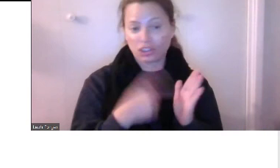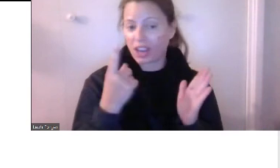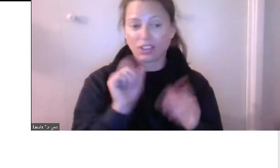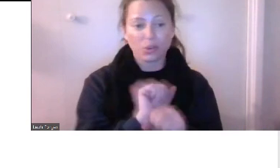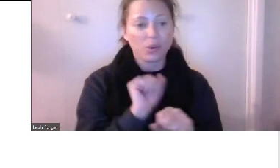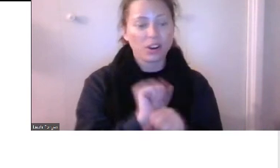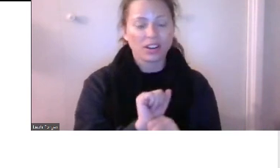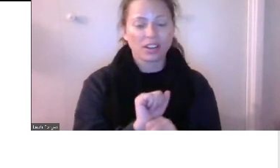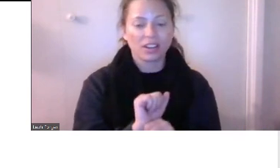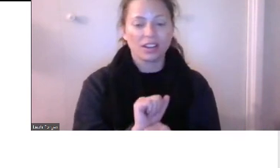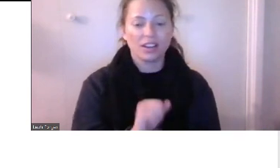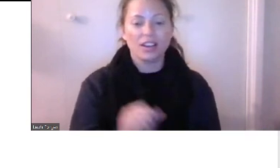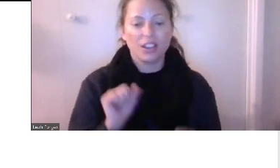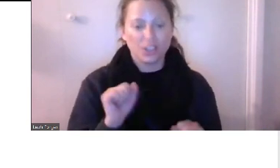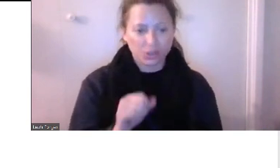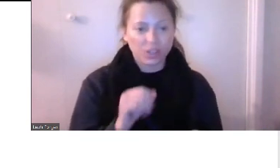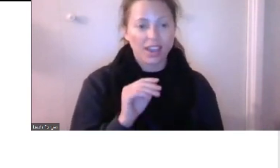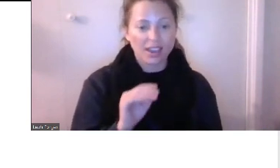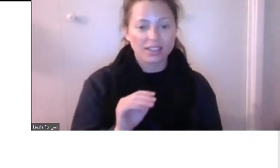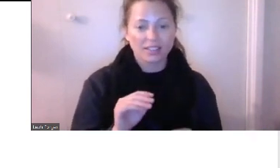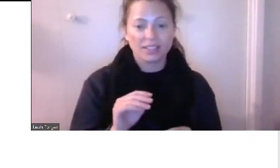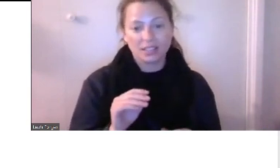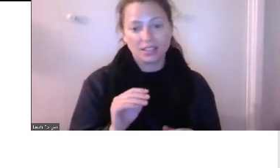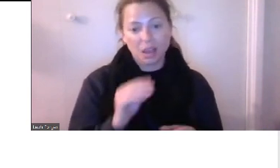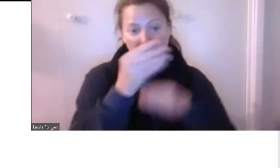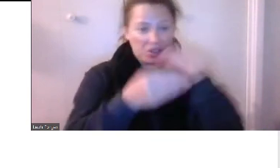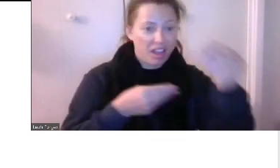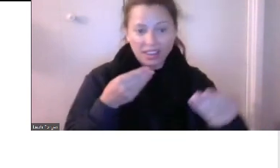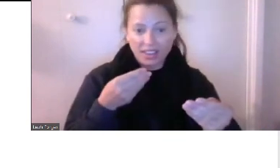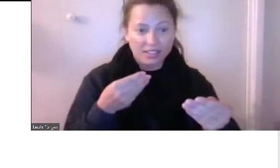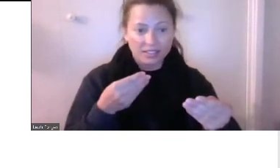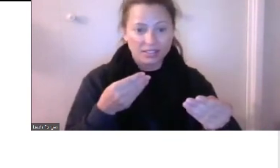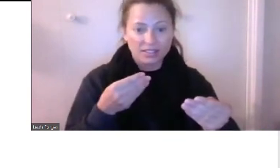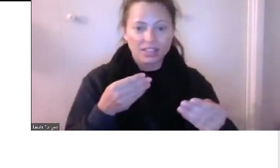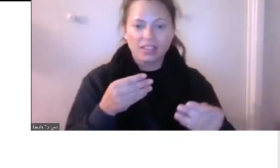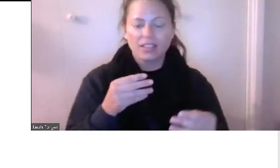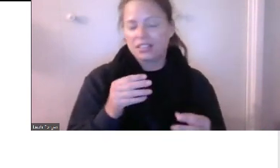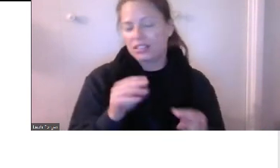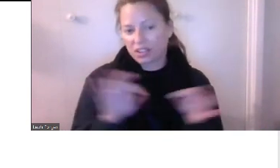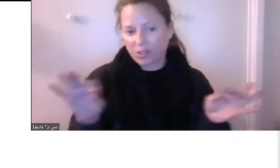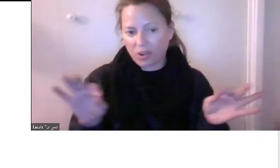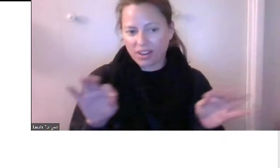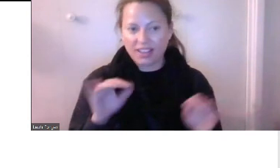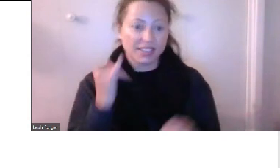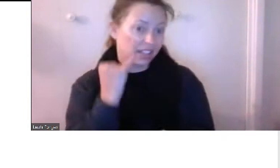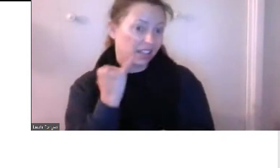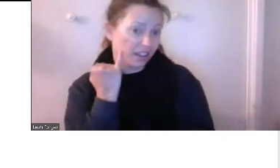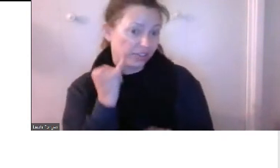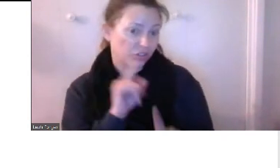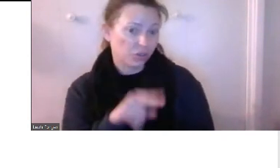plugging one of these coordinates into the equation to see if it makes a true statement. For example, if my